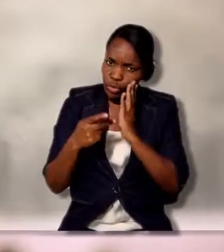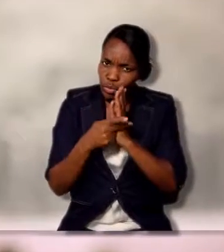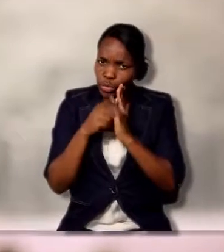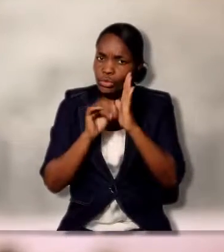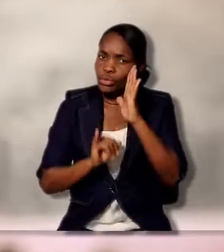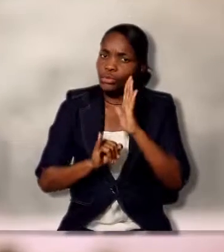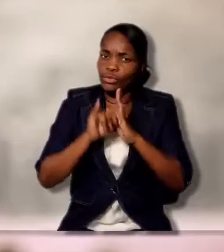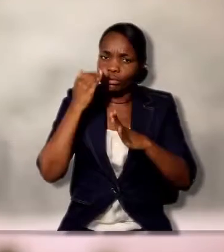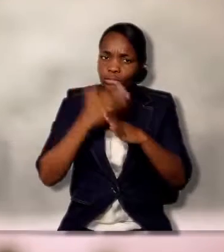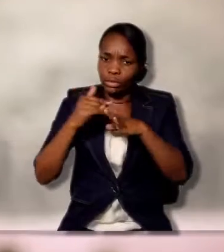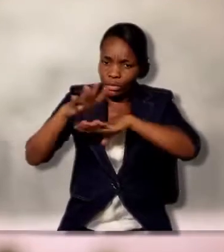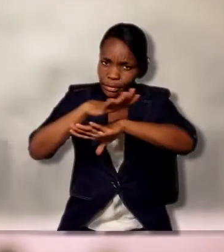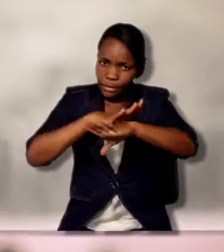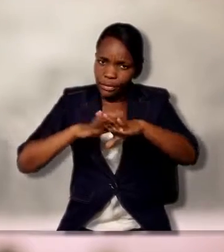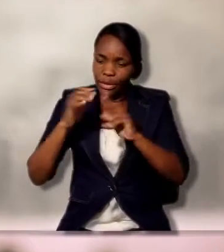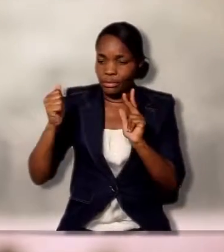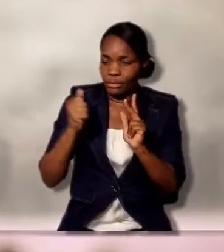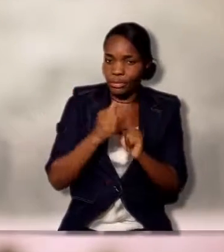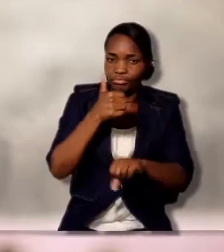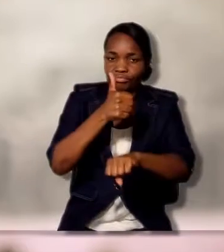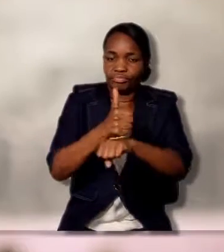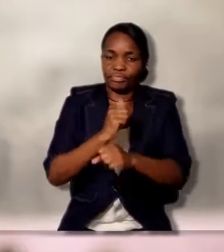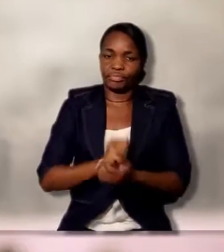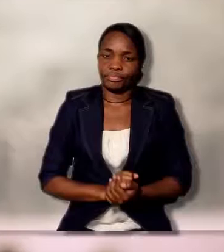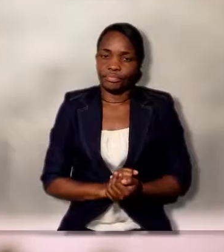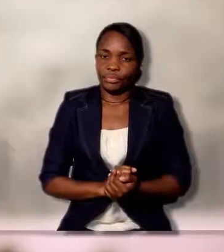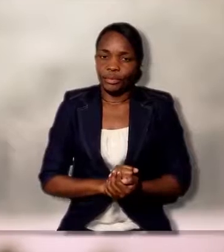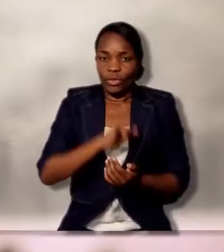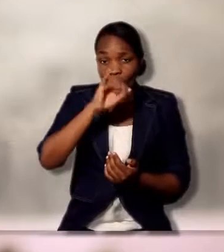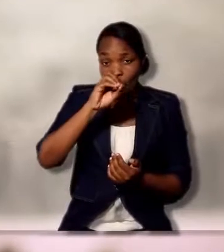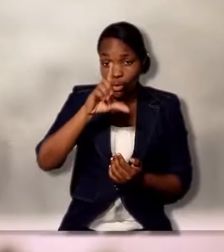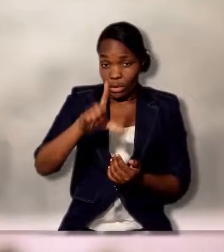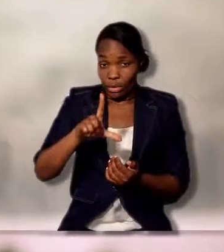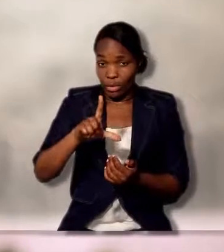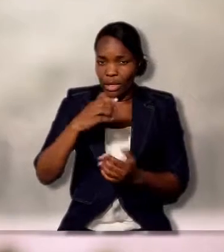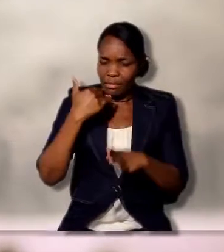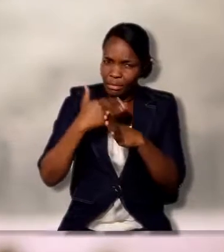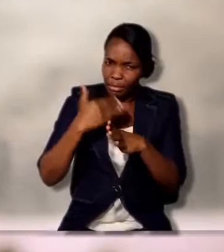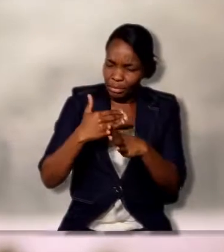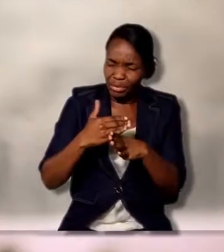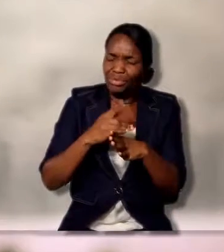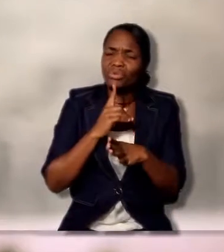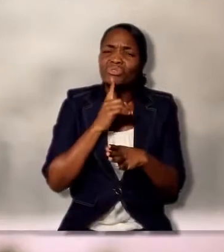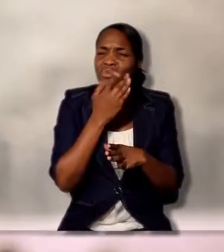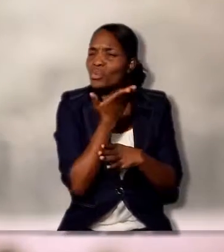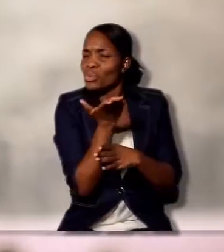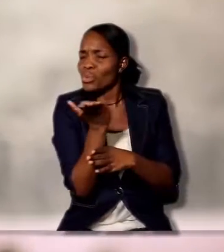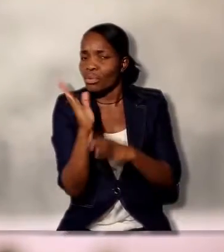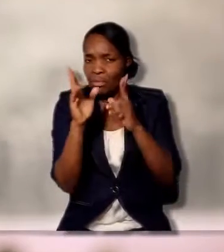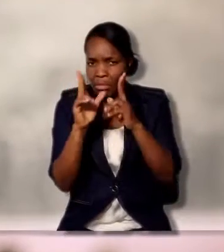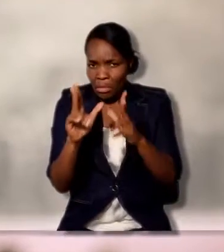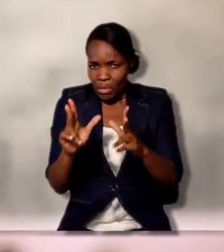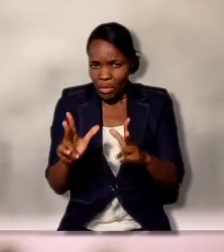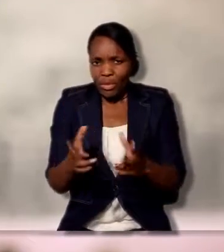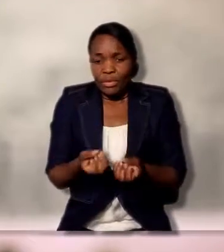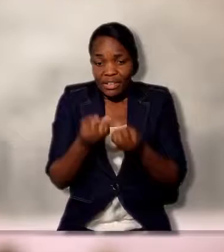improve working conditions and employment opportunities. The ILO has the task of ensuring that all people are